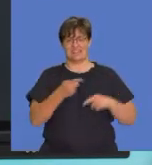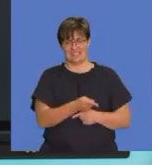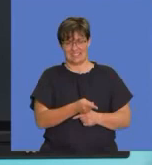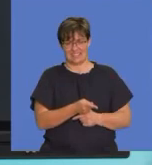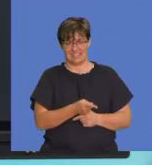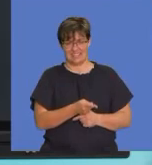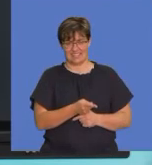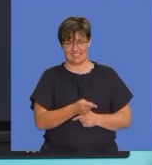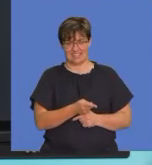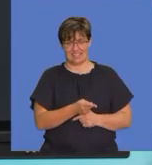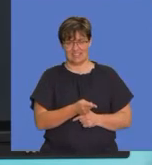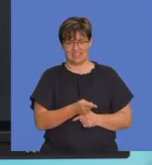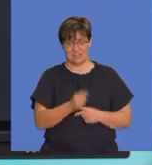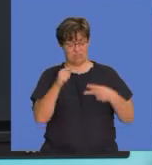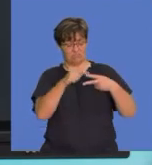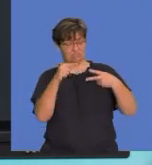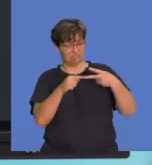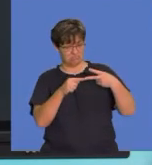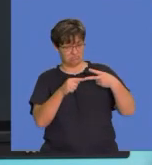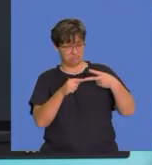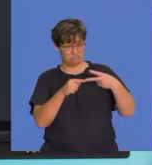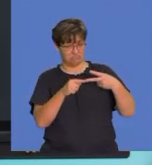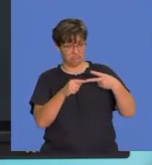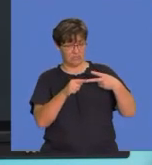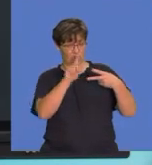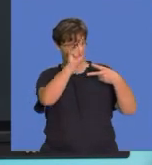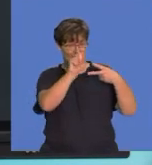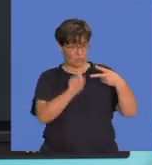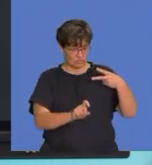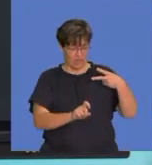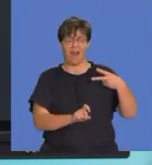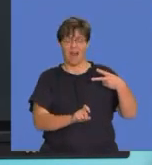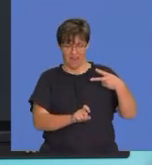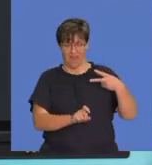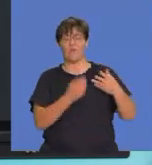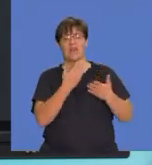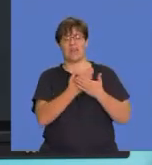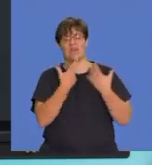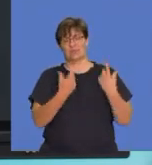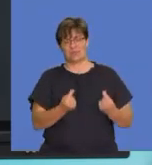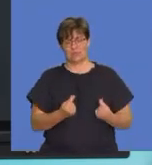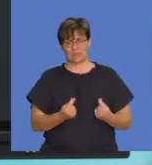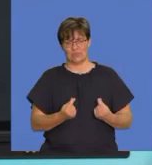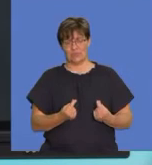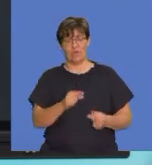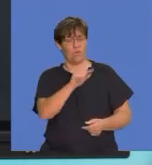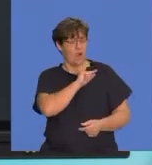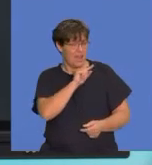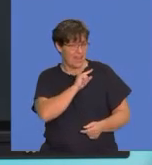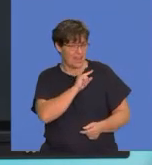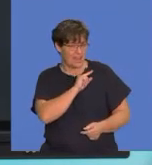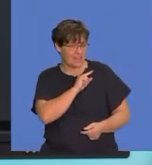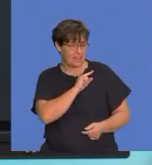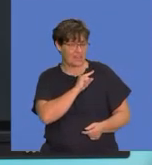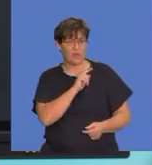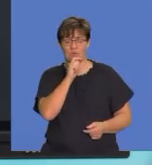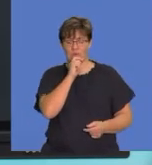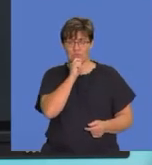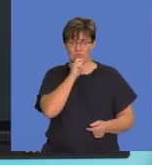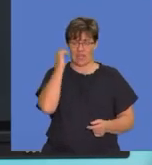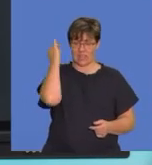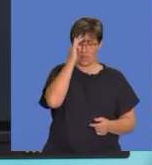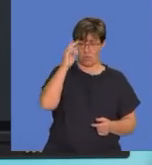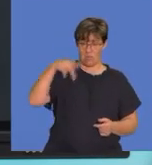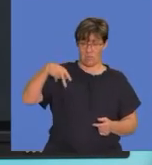the questions that we started with. And the first two questions that I asked you, definitely we can do it,